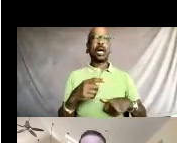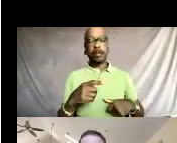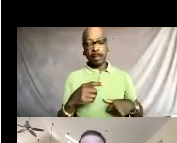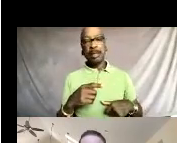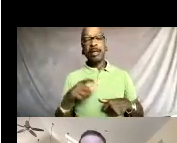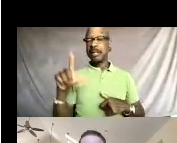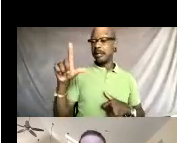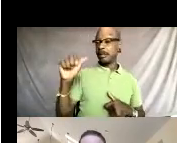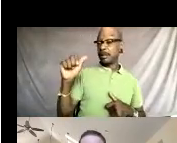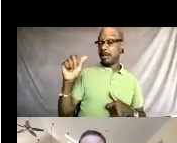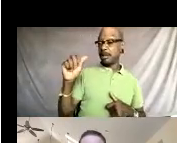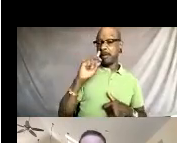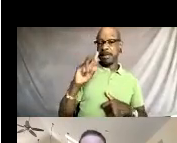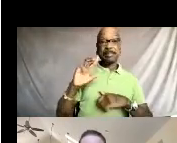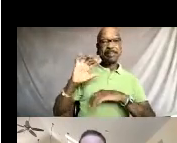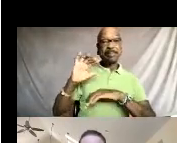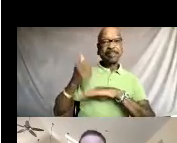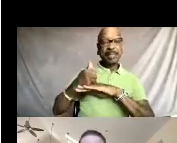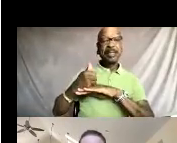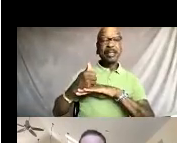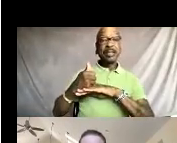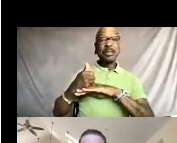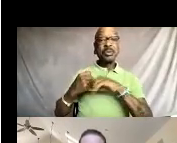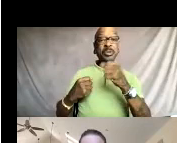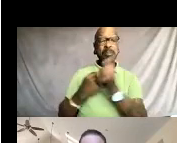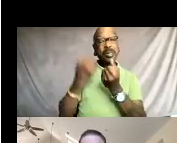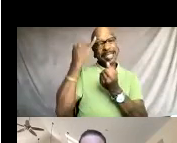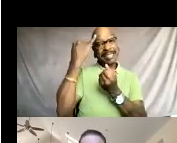largely to benefit this idea. Next slide.